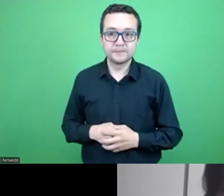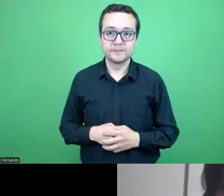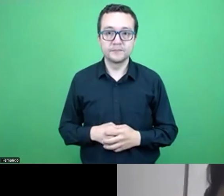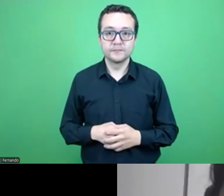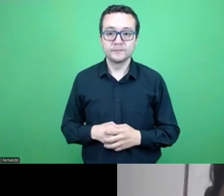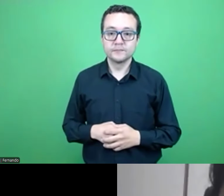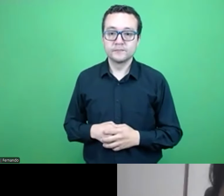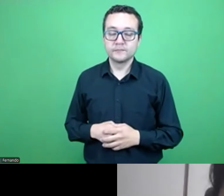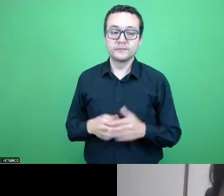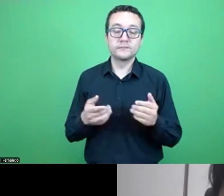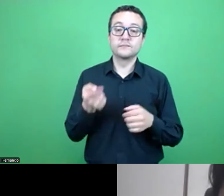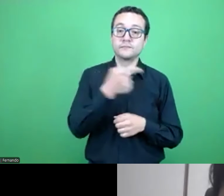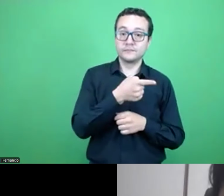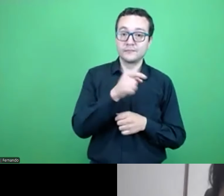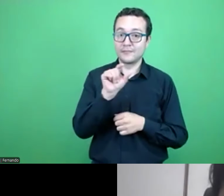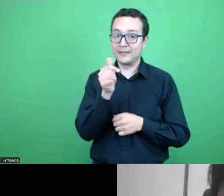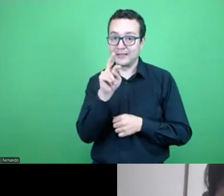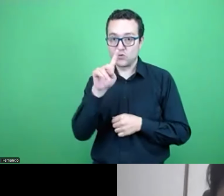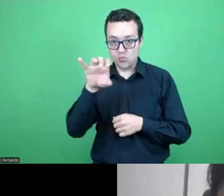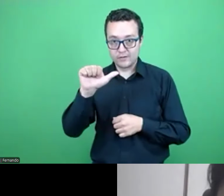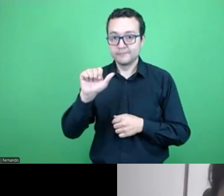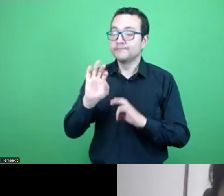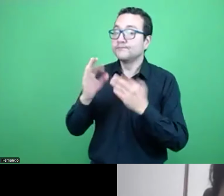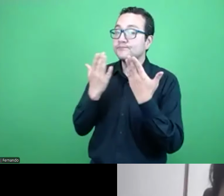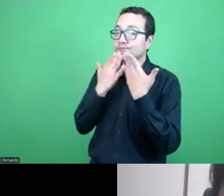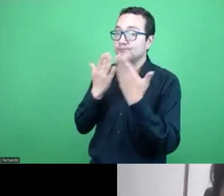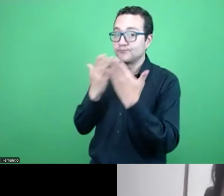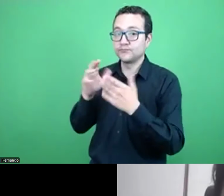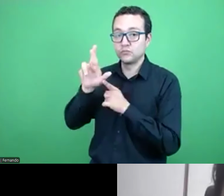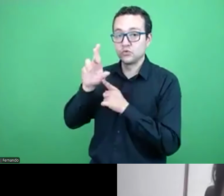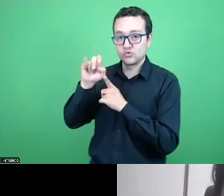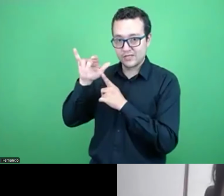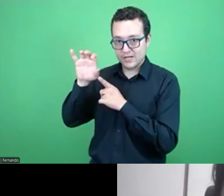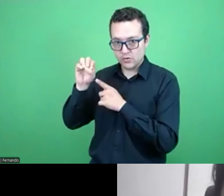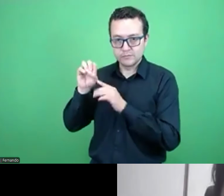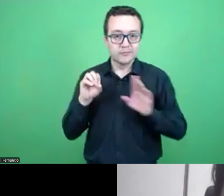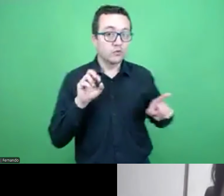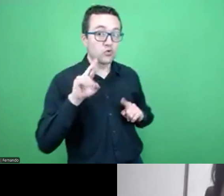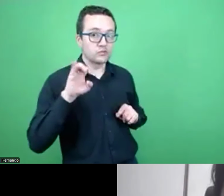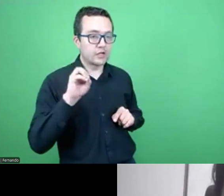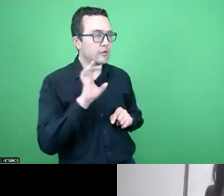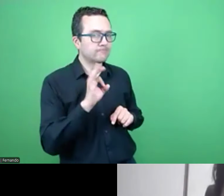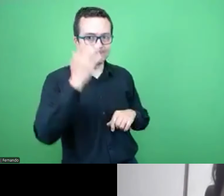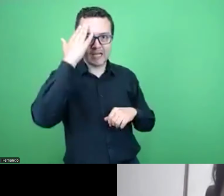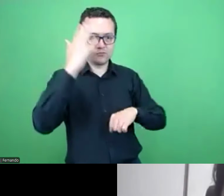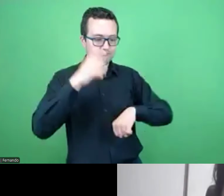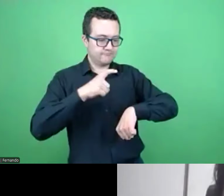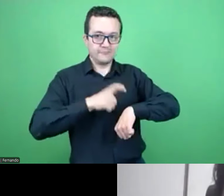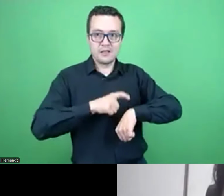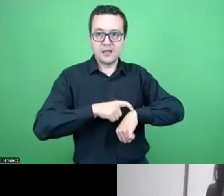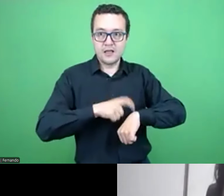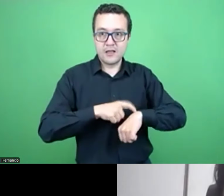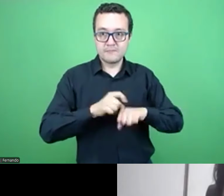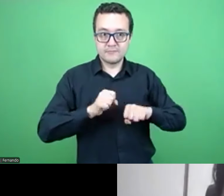Thank you, Rosario. I don't think we have much time to keep with the other question. Greta